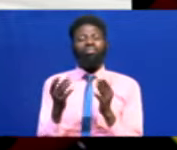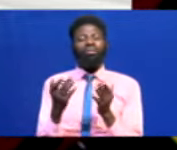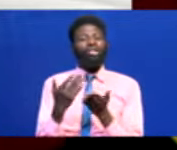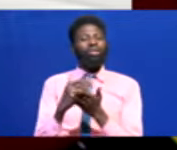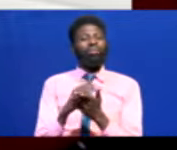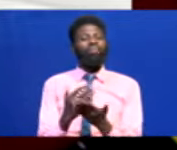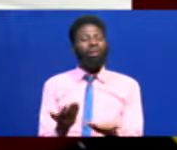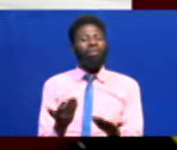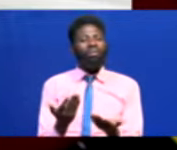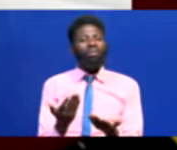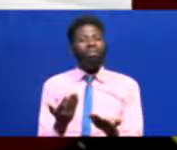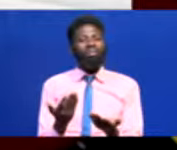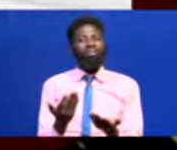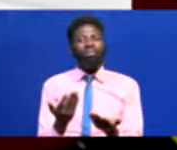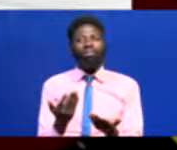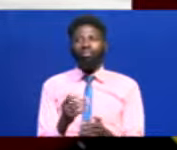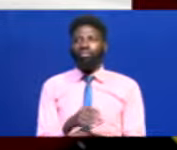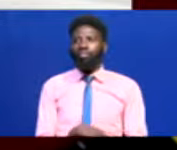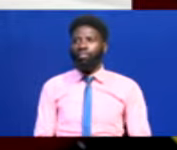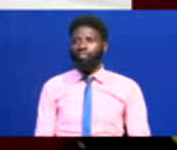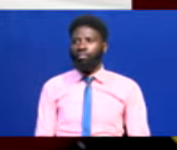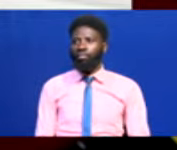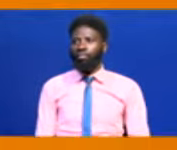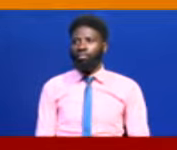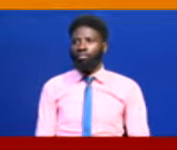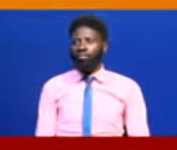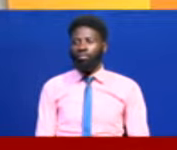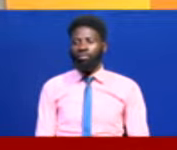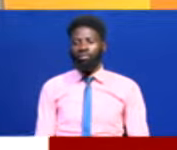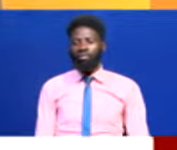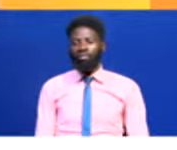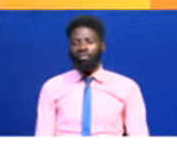be distributed? That is Toro Hemund.